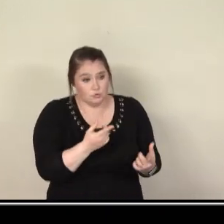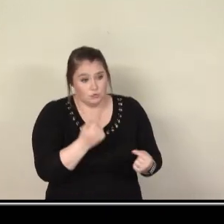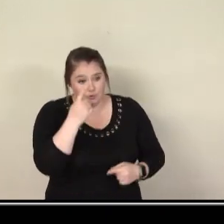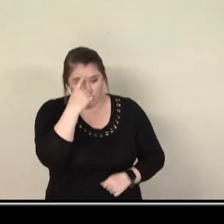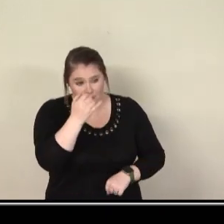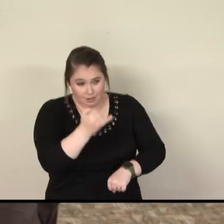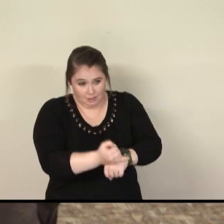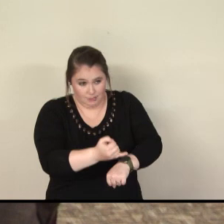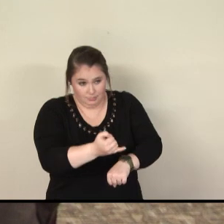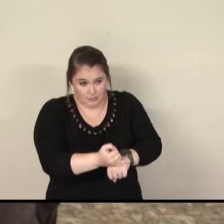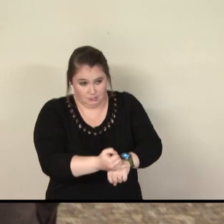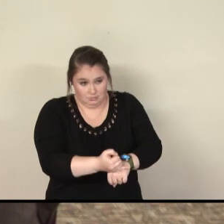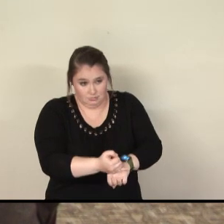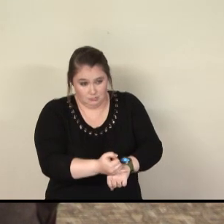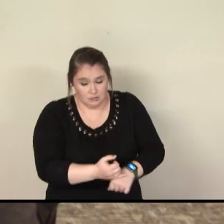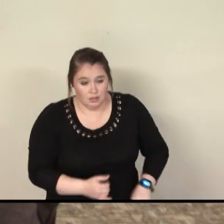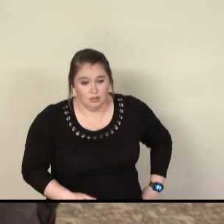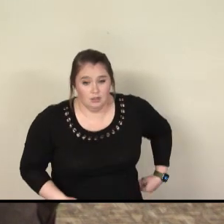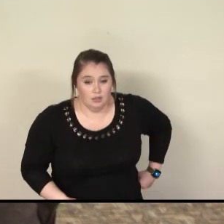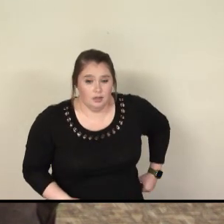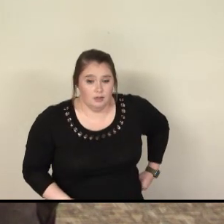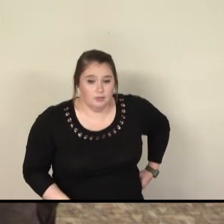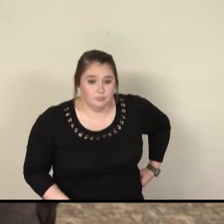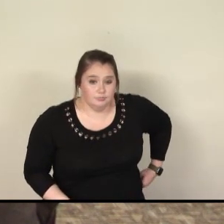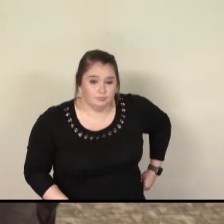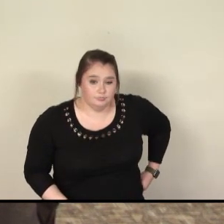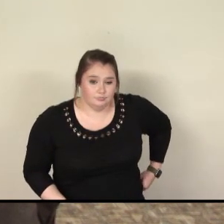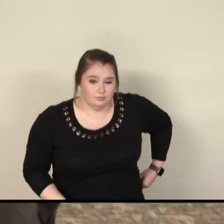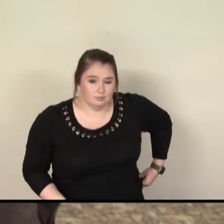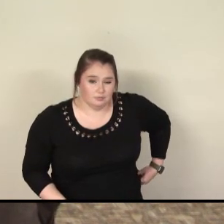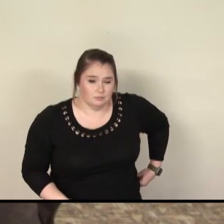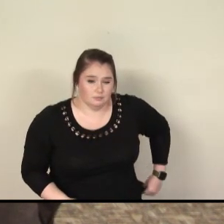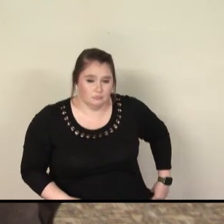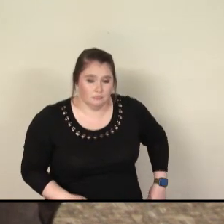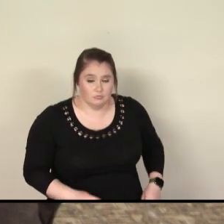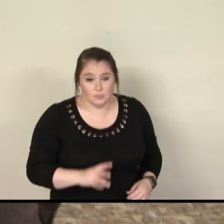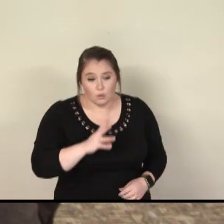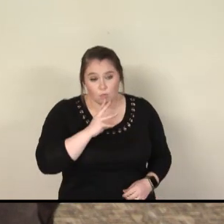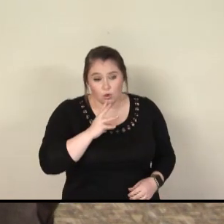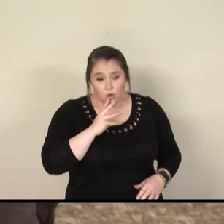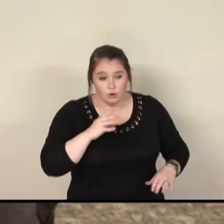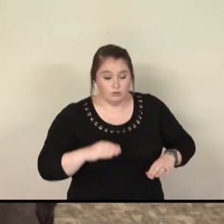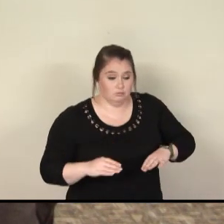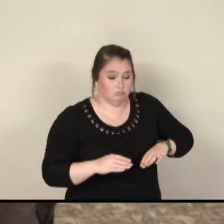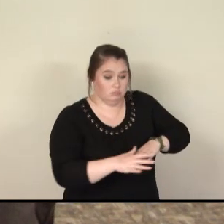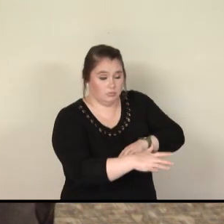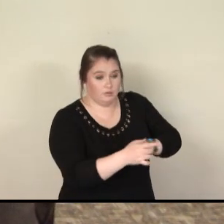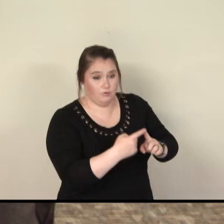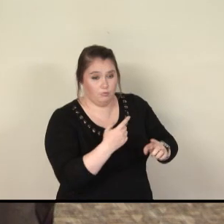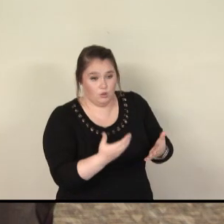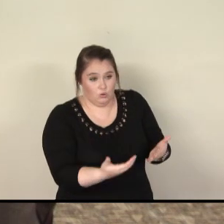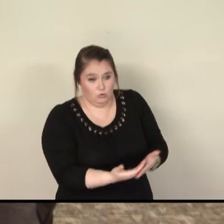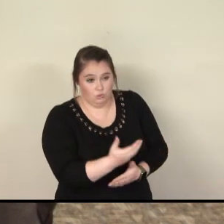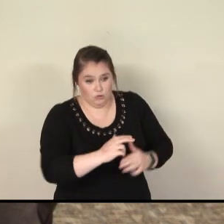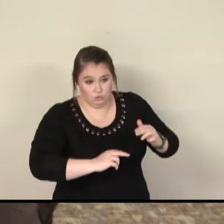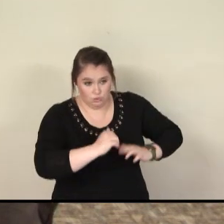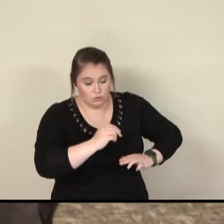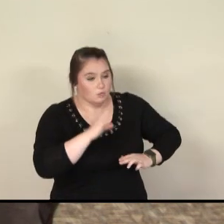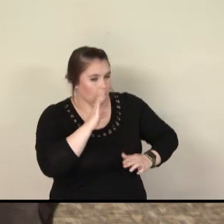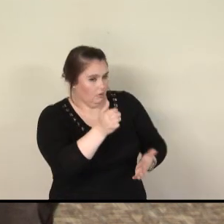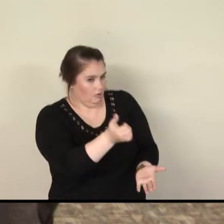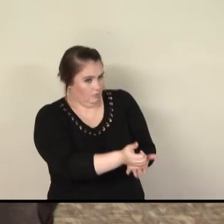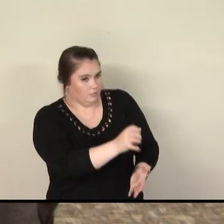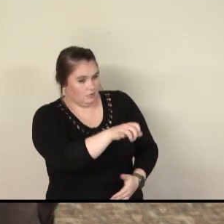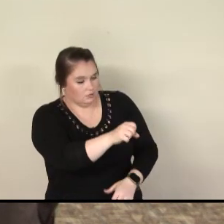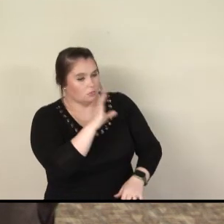campus, for the school campus. As far as the water flow impacted from the new construction, yes,